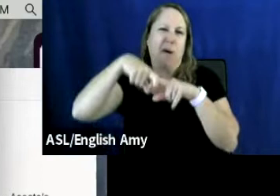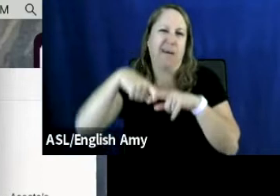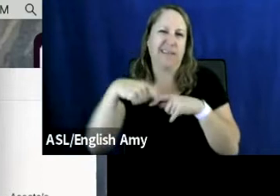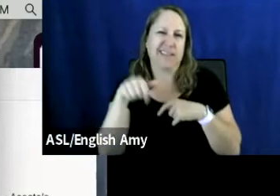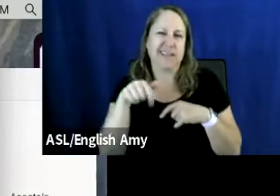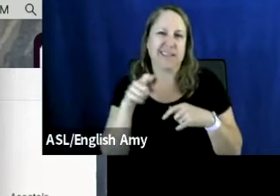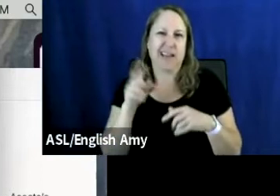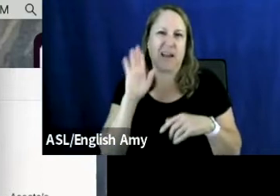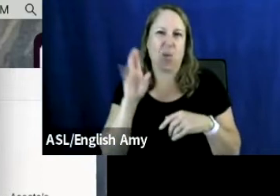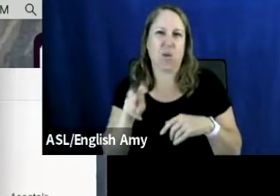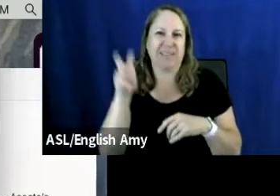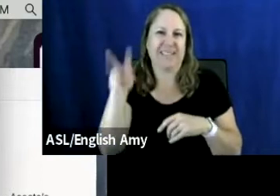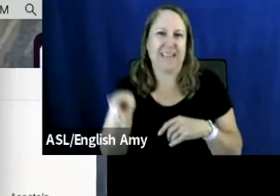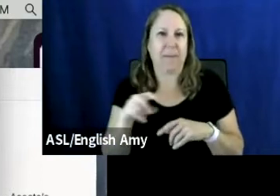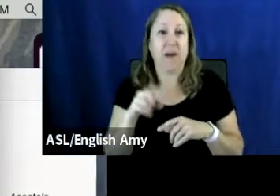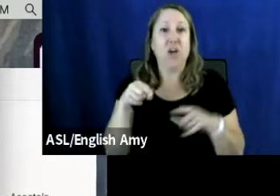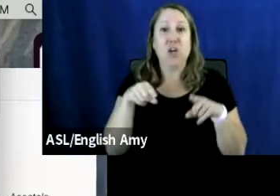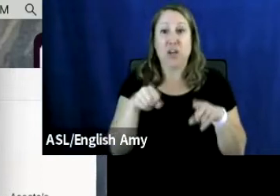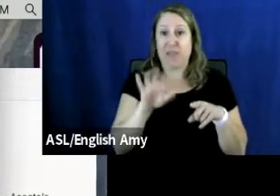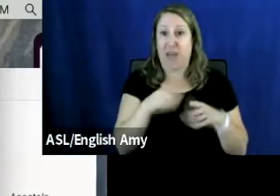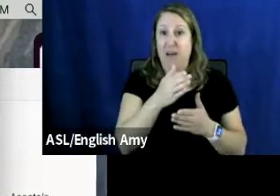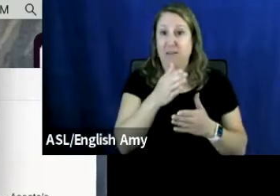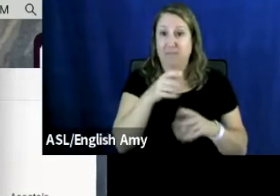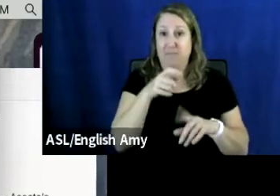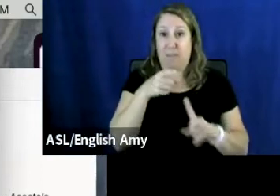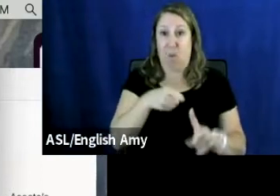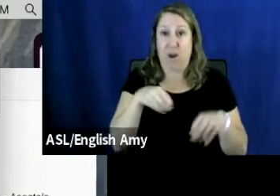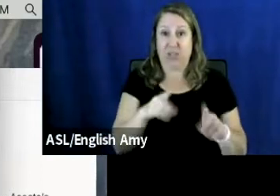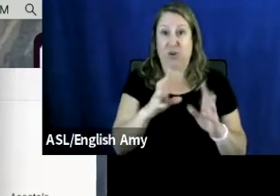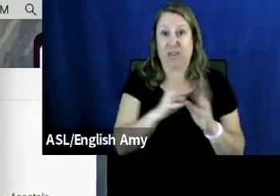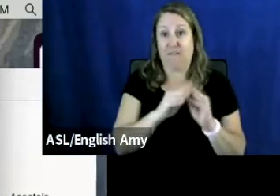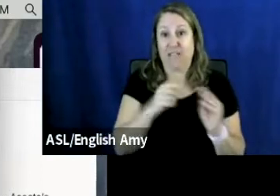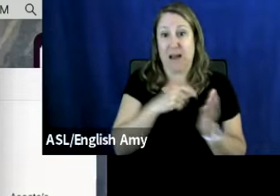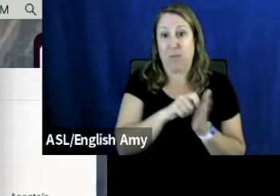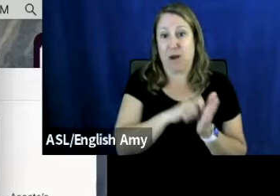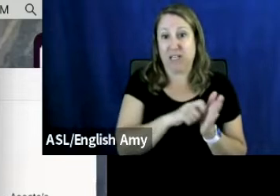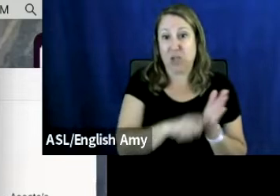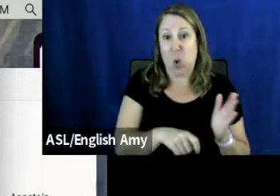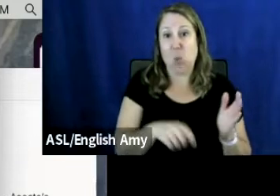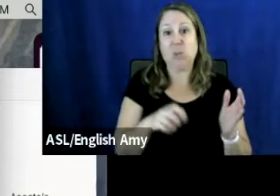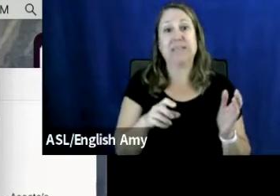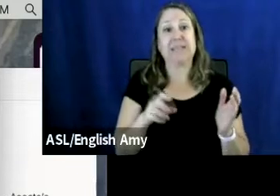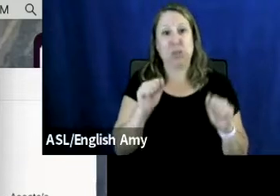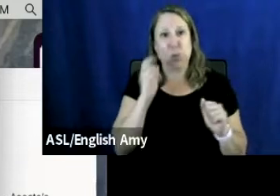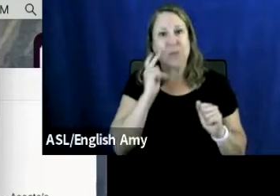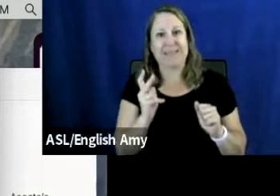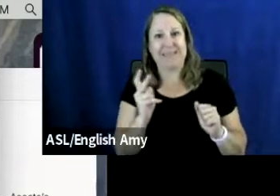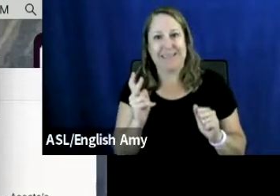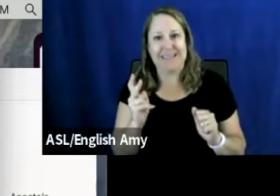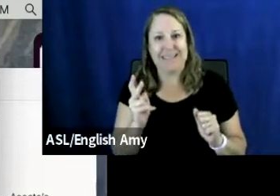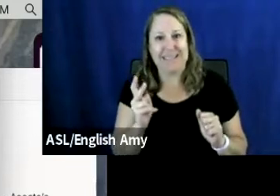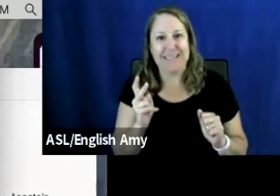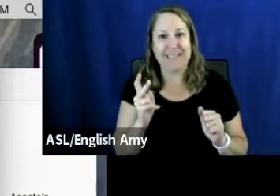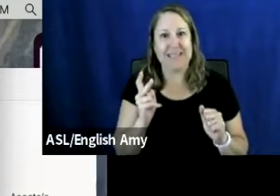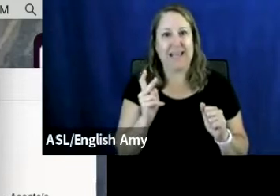in the conference, I'm going over my notes. And you can see that I was taking notes about what was going on. These concerns, areas